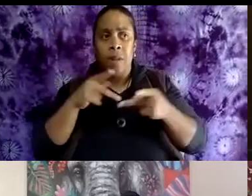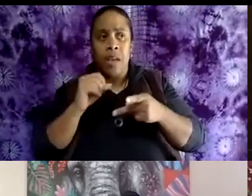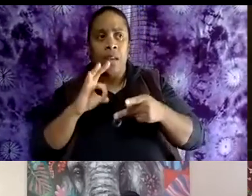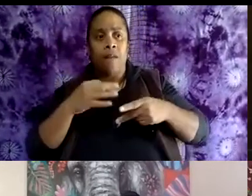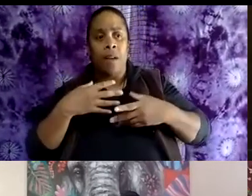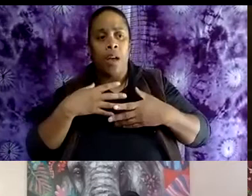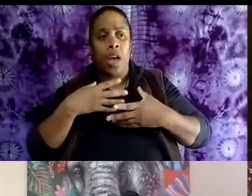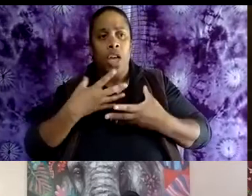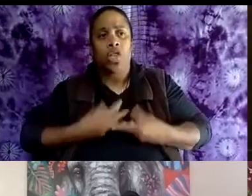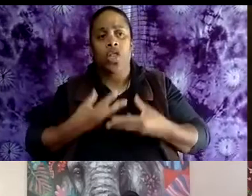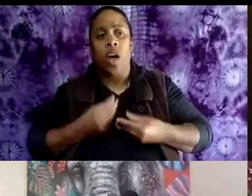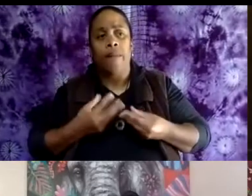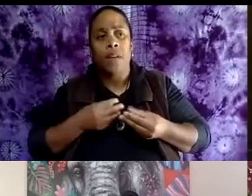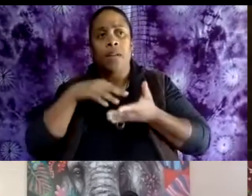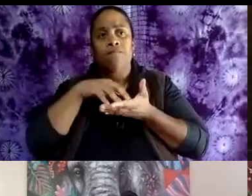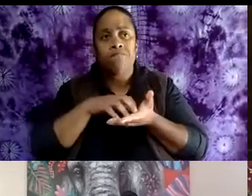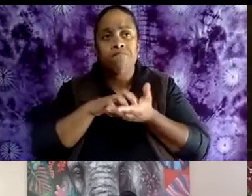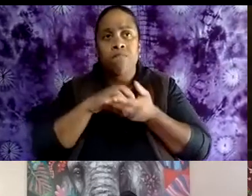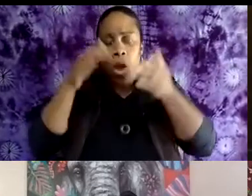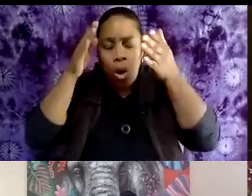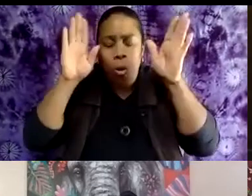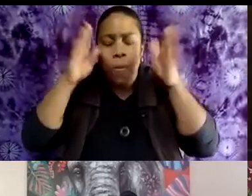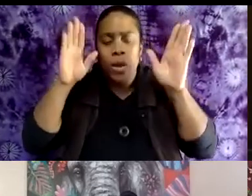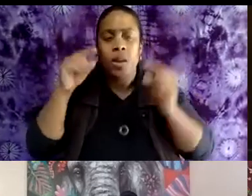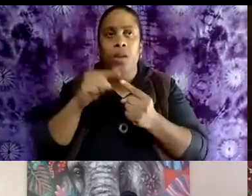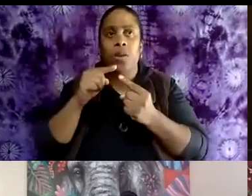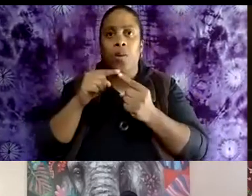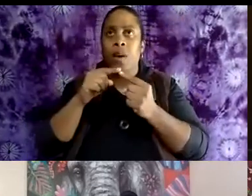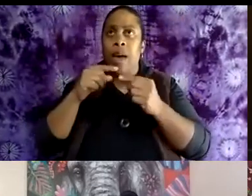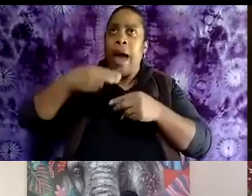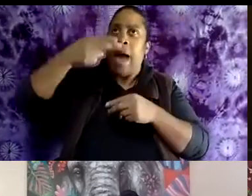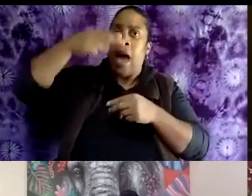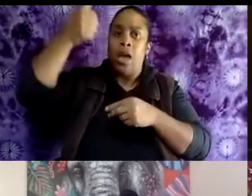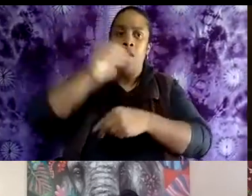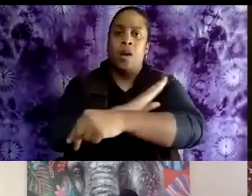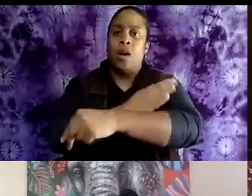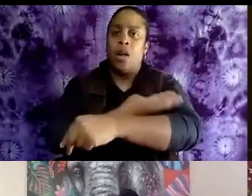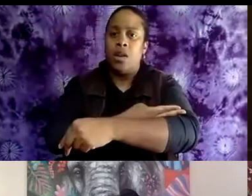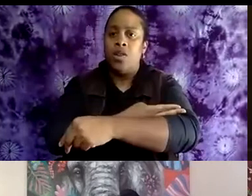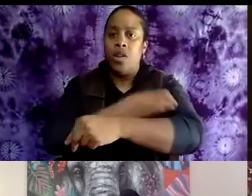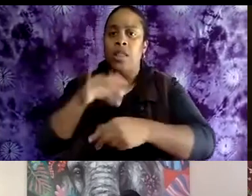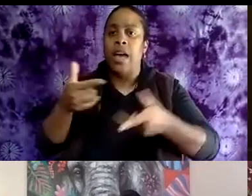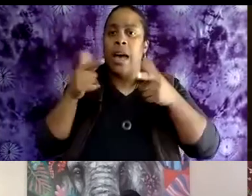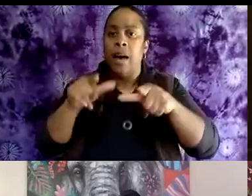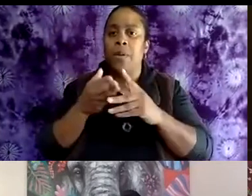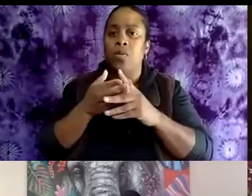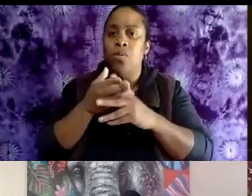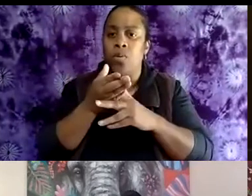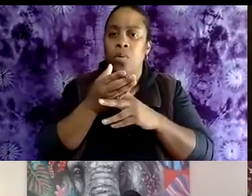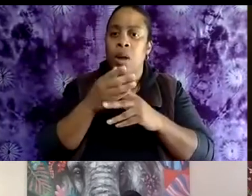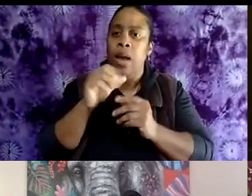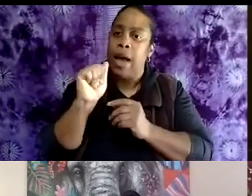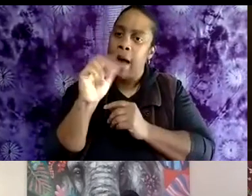vulnerability and openness to a finer energy that occurs through adoration. So